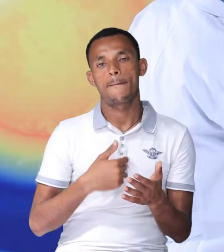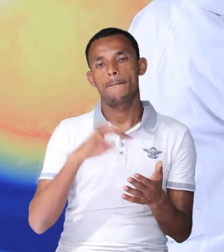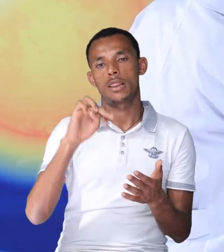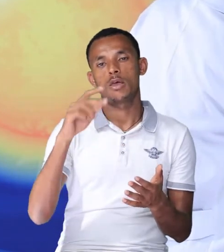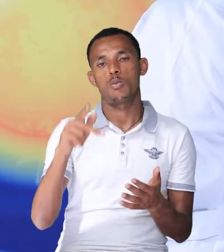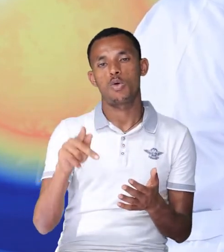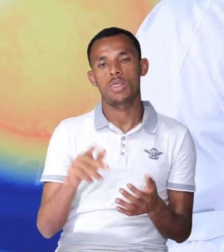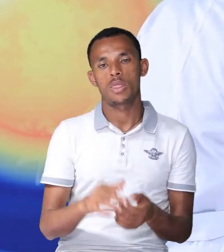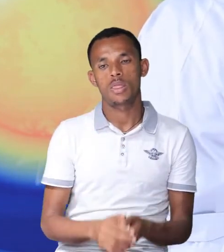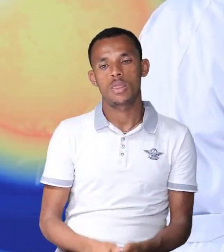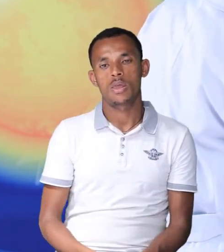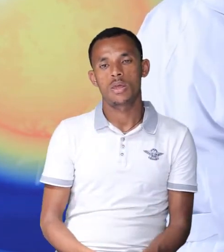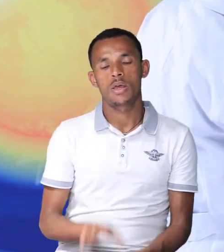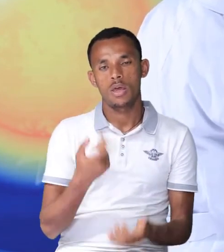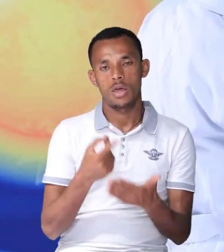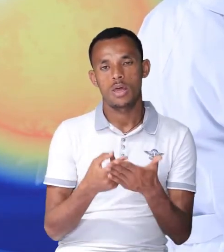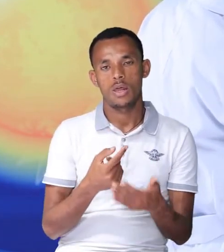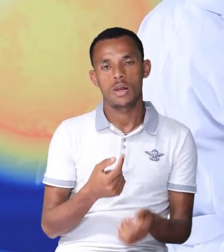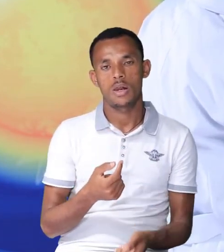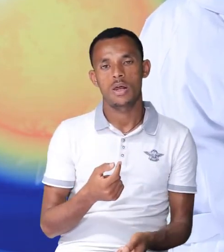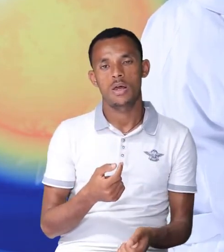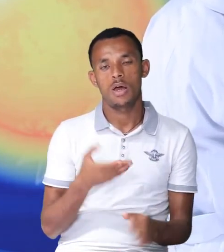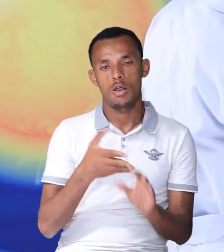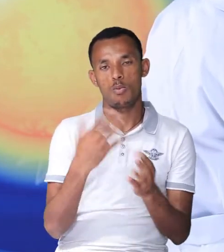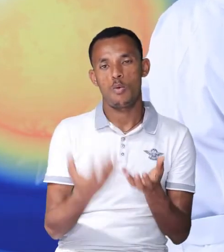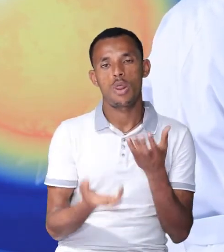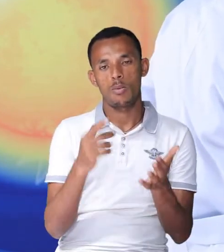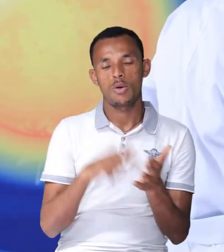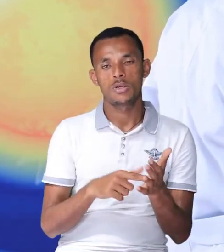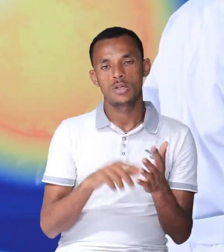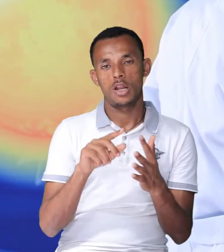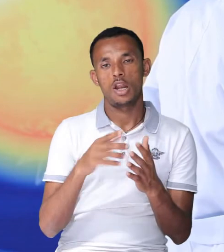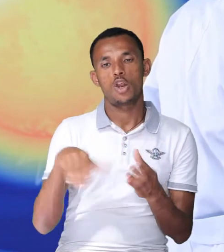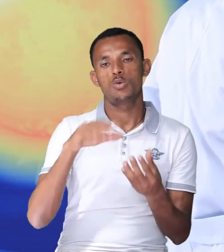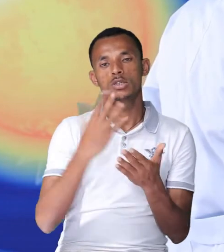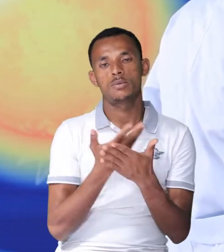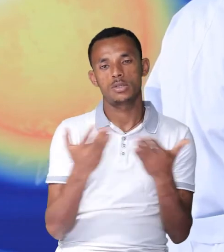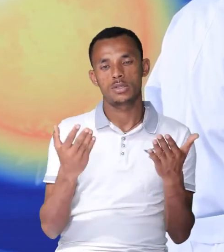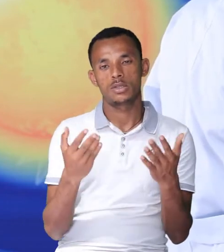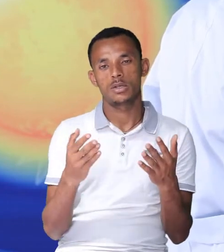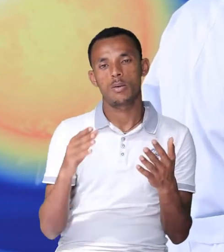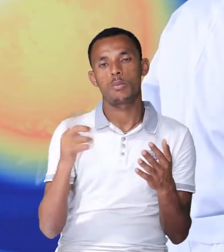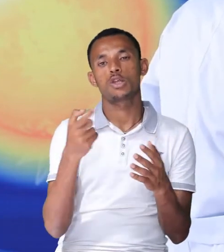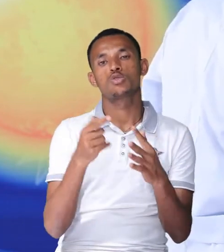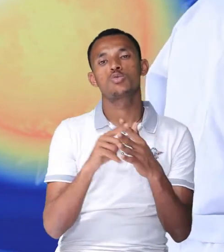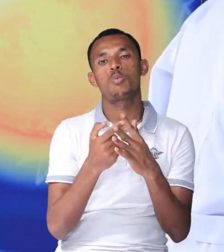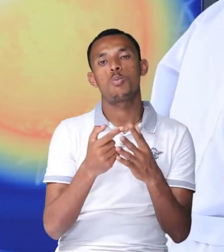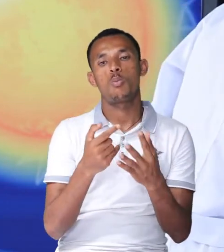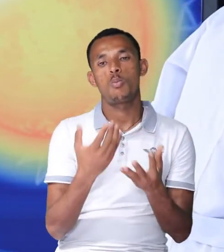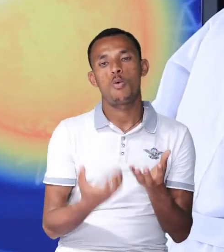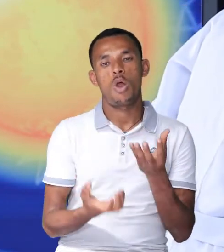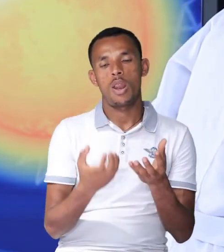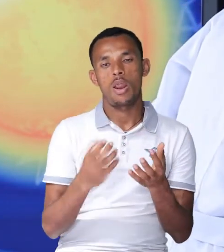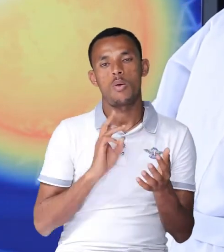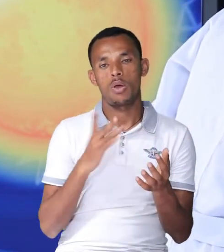okay. Here at boiling point, since liquid substance begins to boil, we get